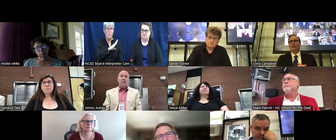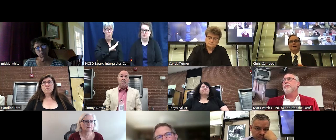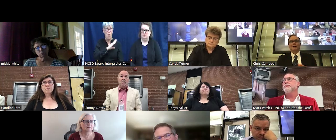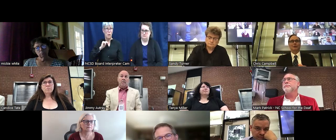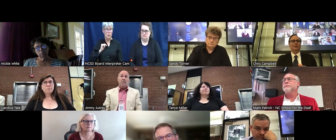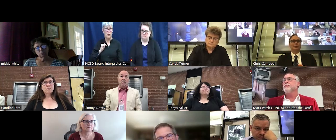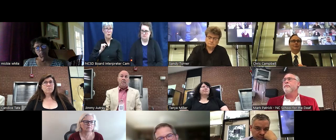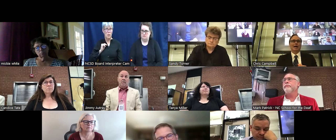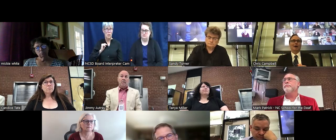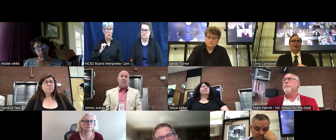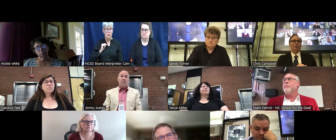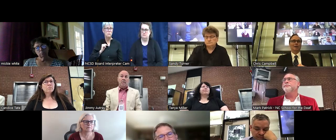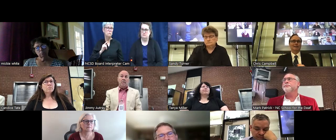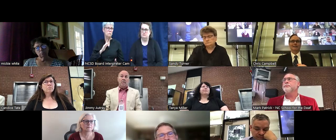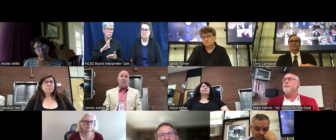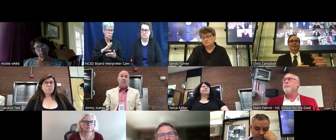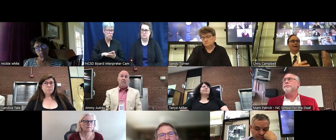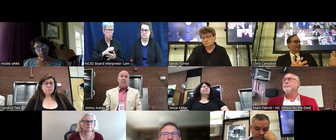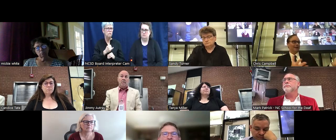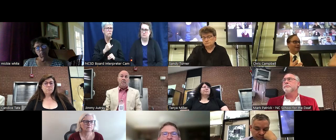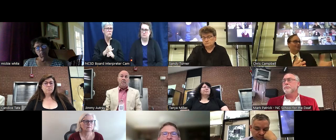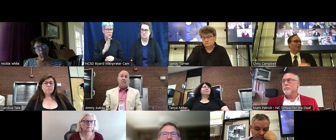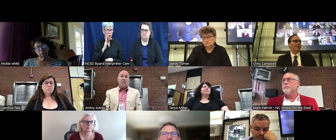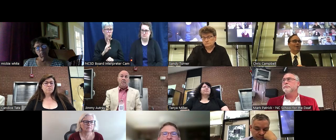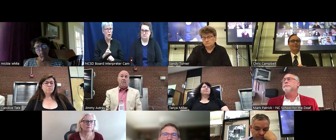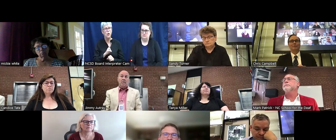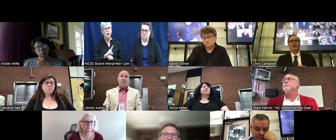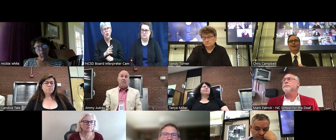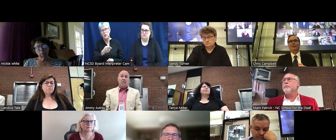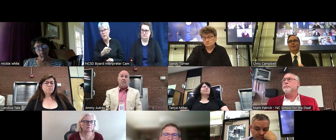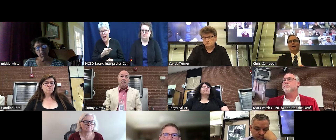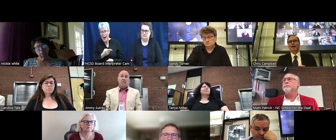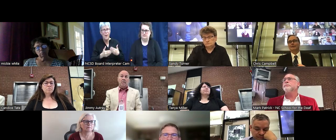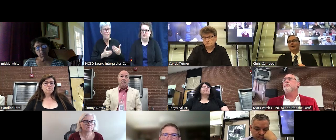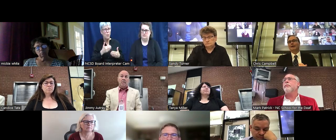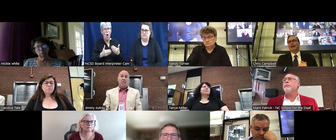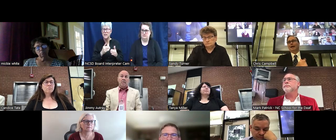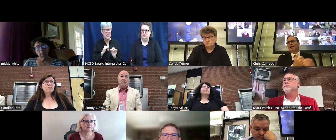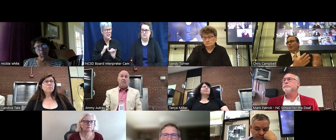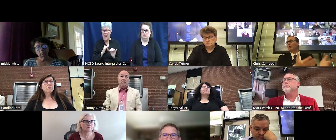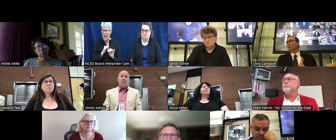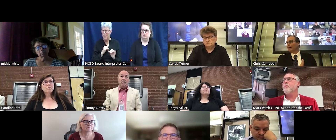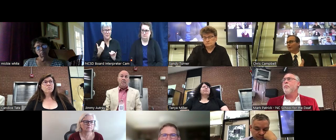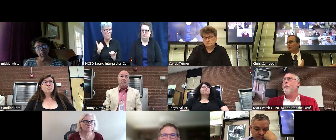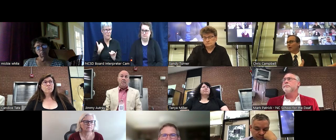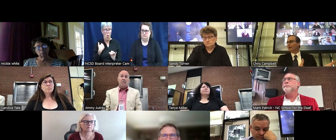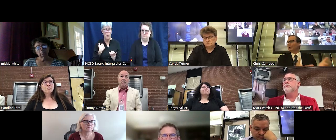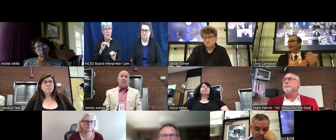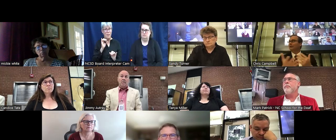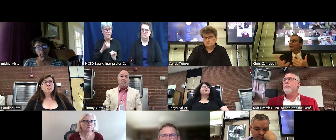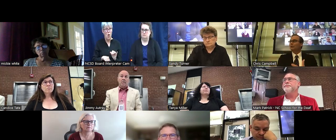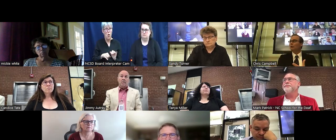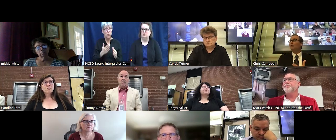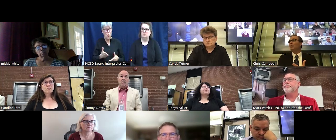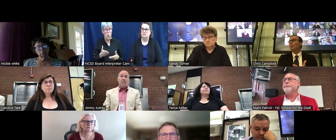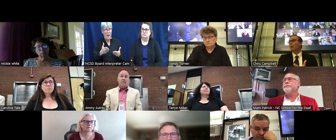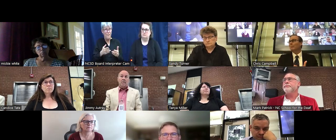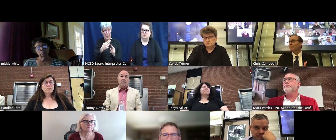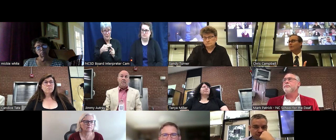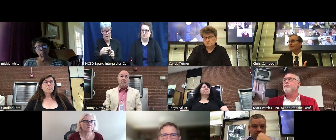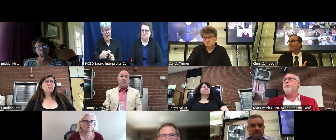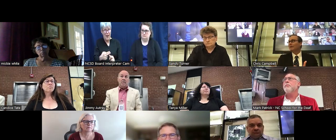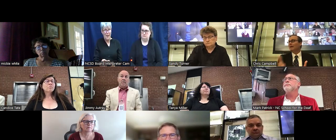will continue to use a hiring process, be that committees or however you've done that in the past. And he will bring those recommendations to you